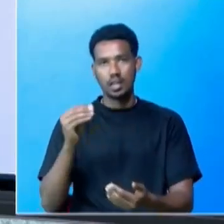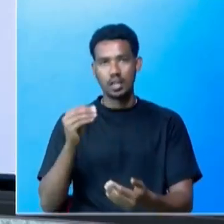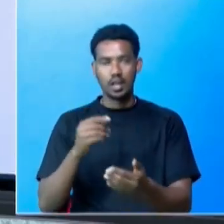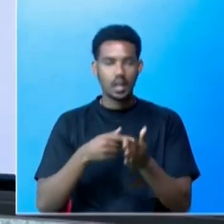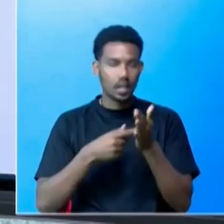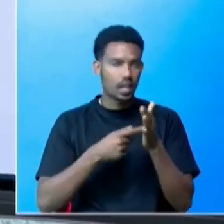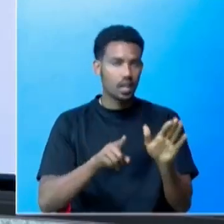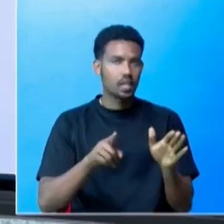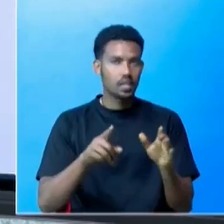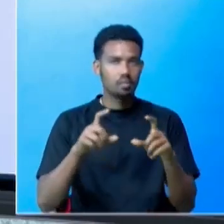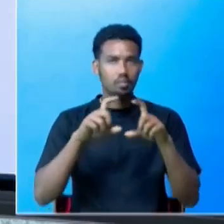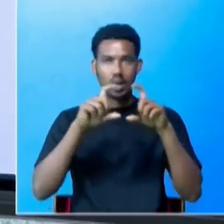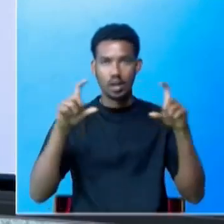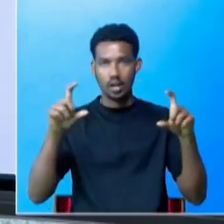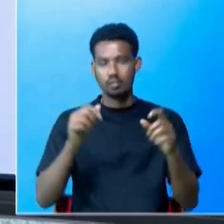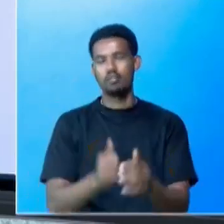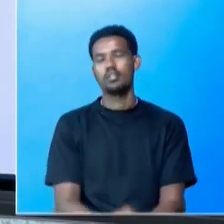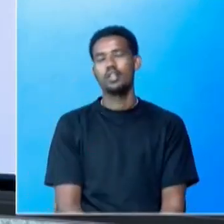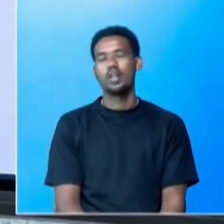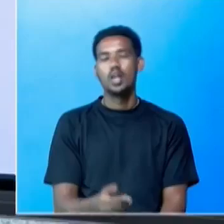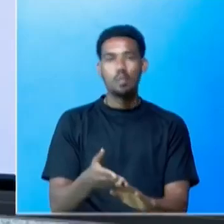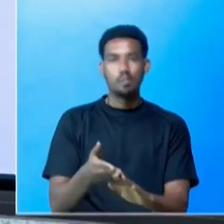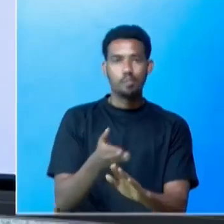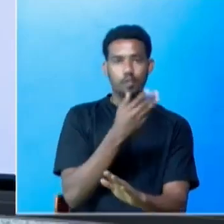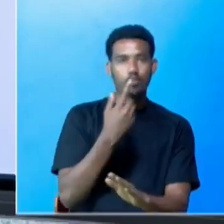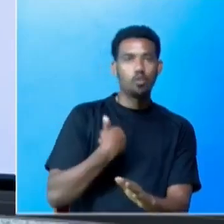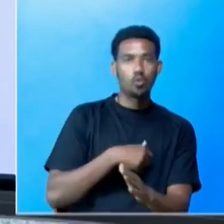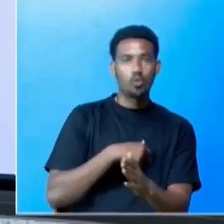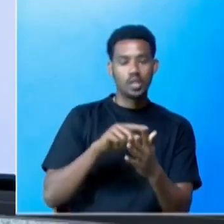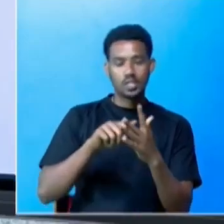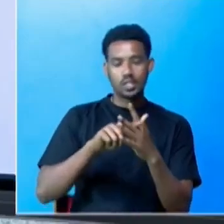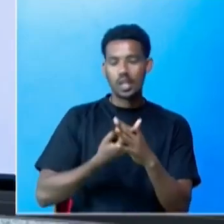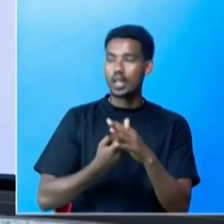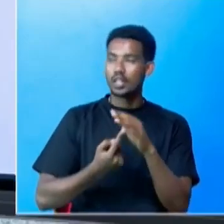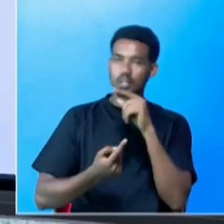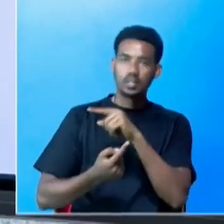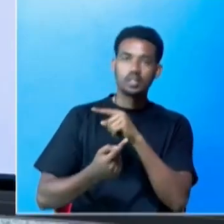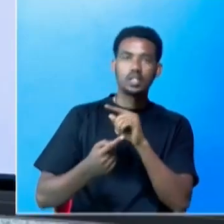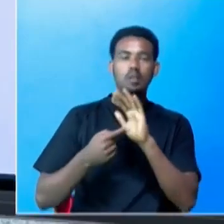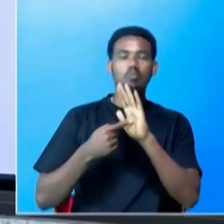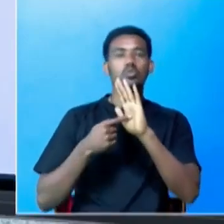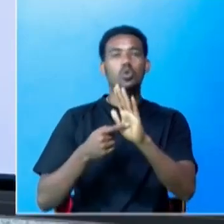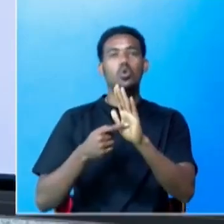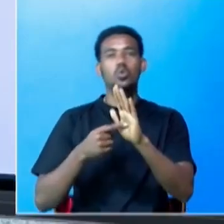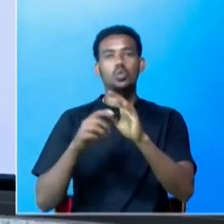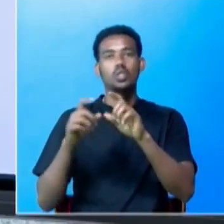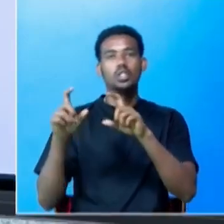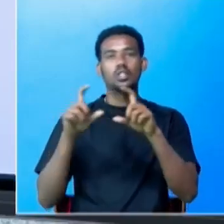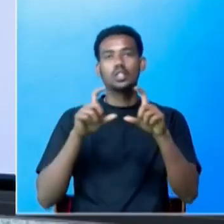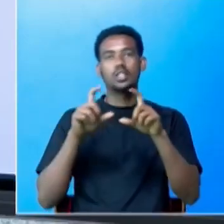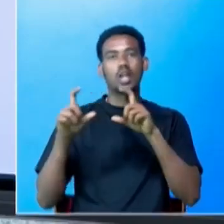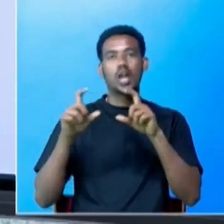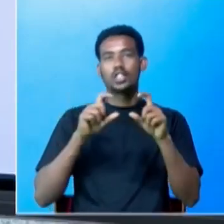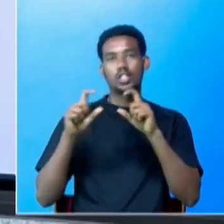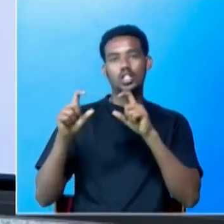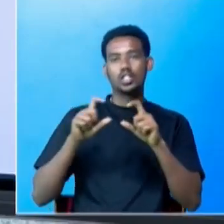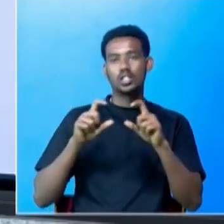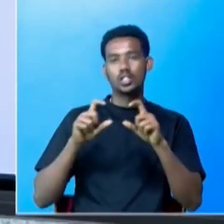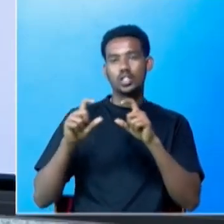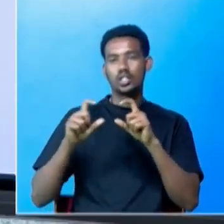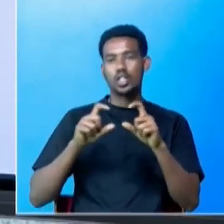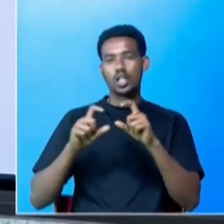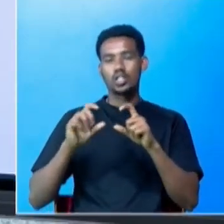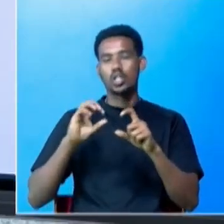clear paragraph. So before we start this, let me show you the structure of paragraph or parts of